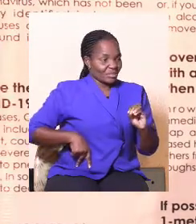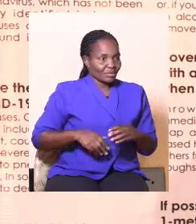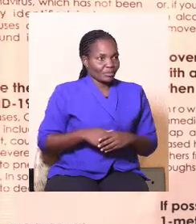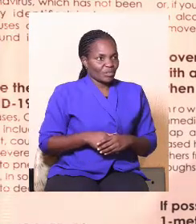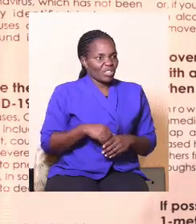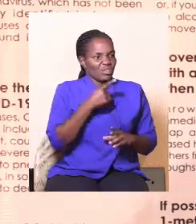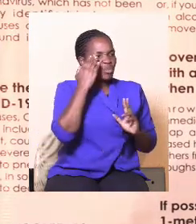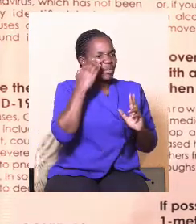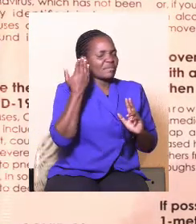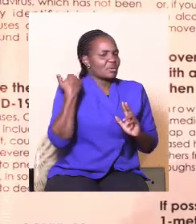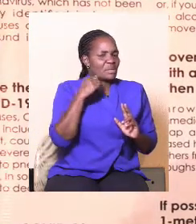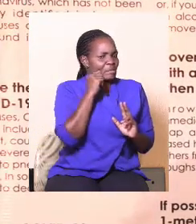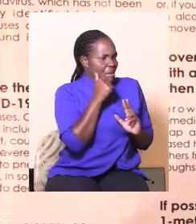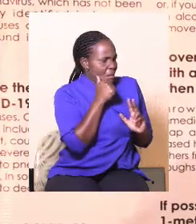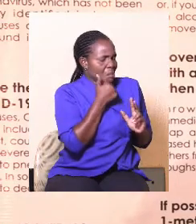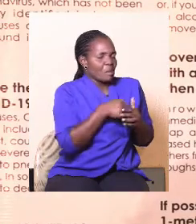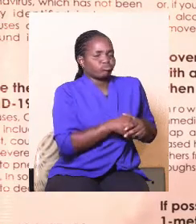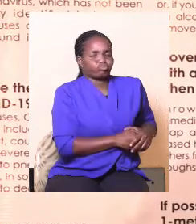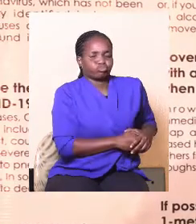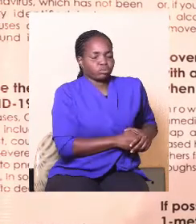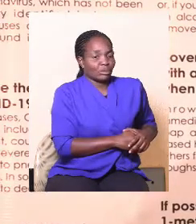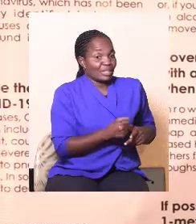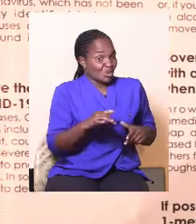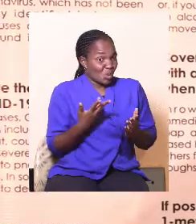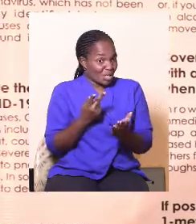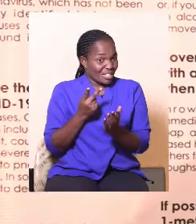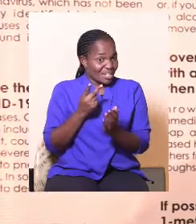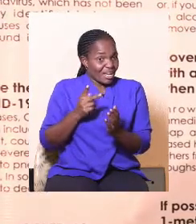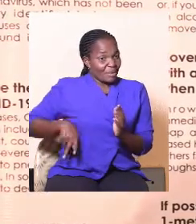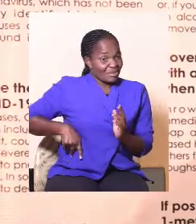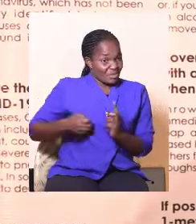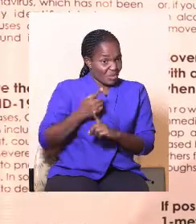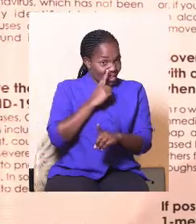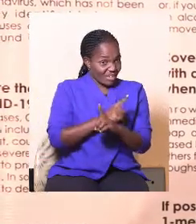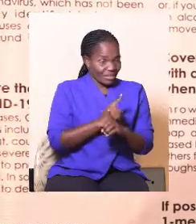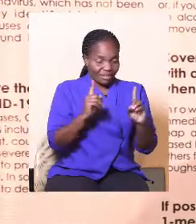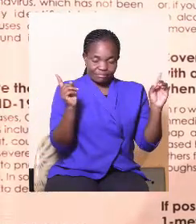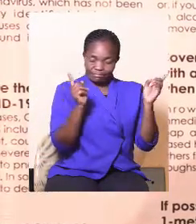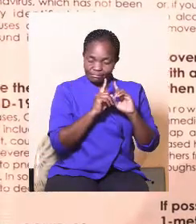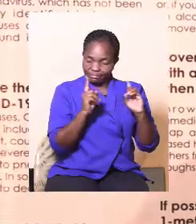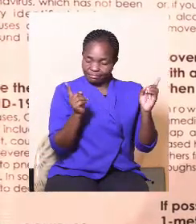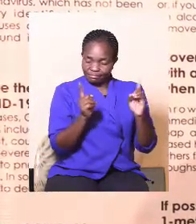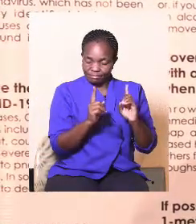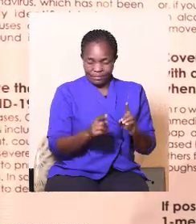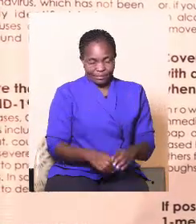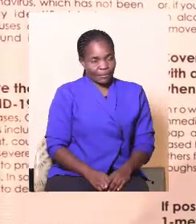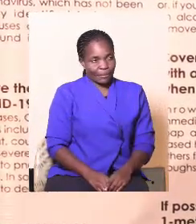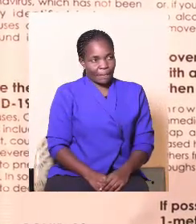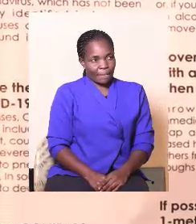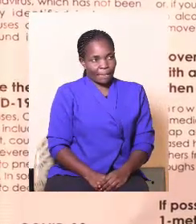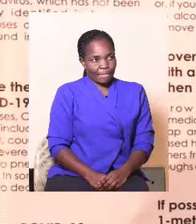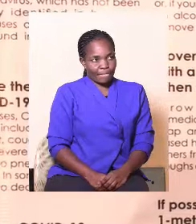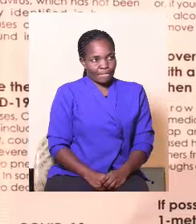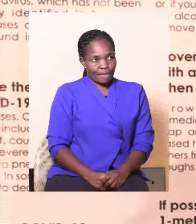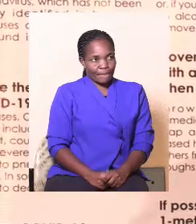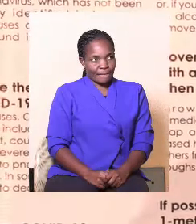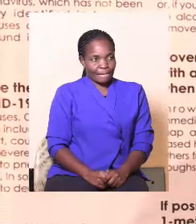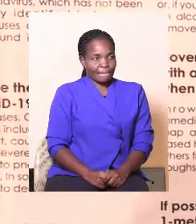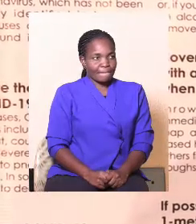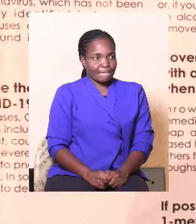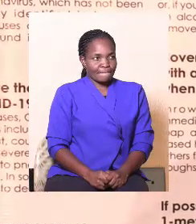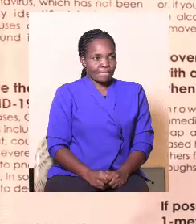Government is only going to help the good citizens. So I hope we made it clear there. The income grant is for those